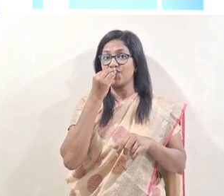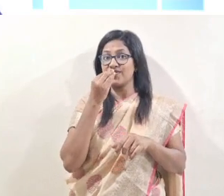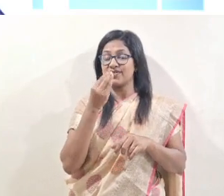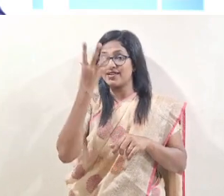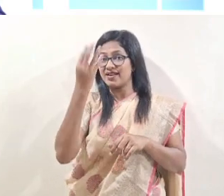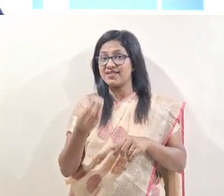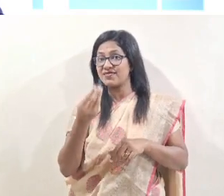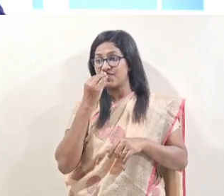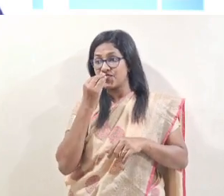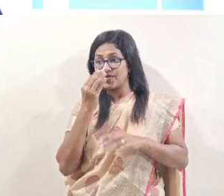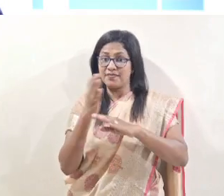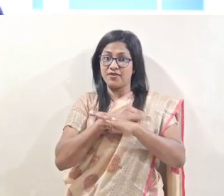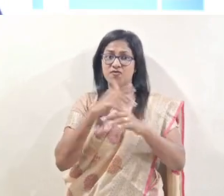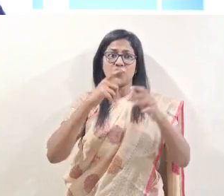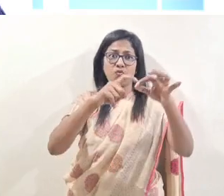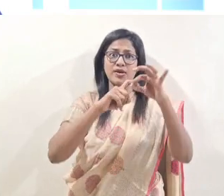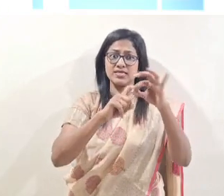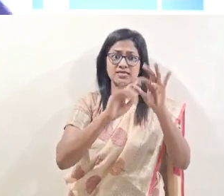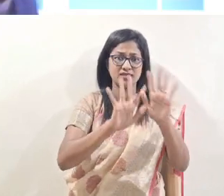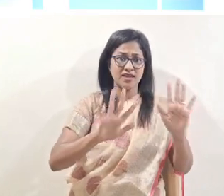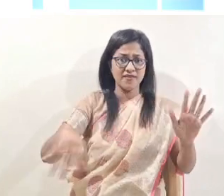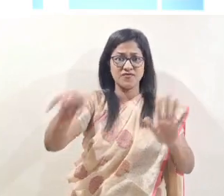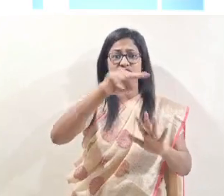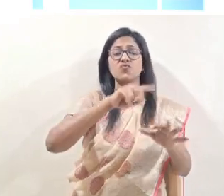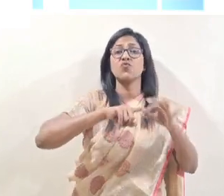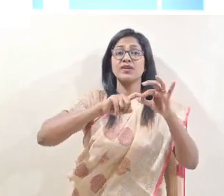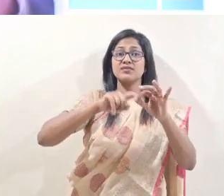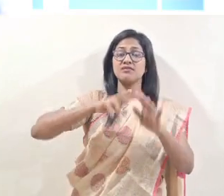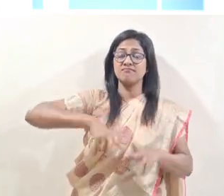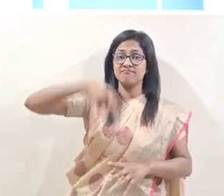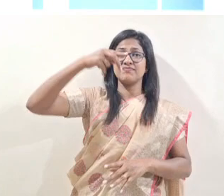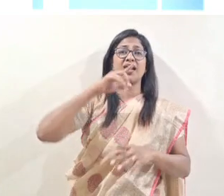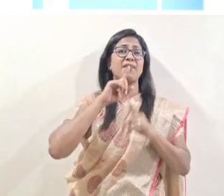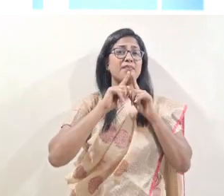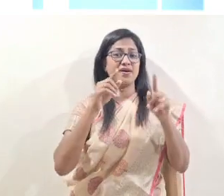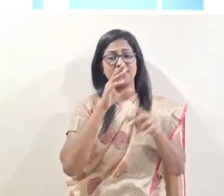So if you have any questions, please stand up and shout out. Yes, sir, please.